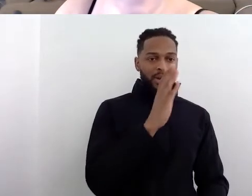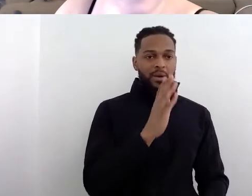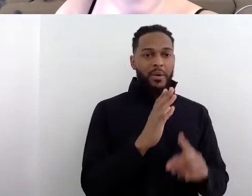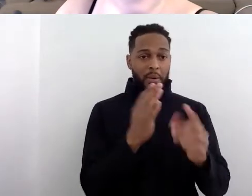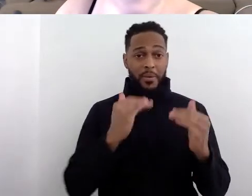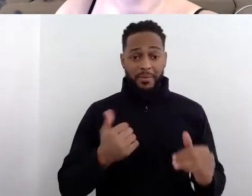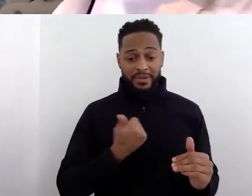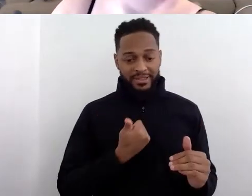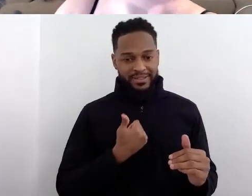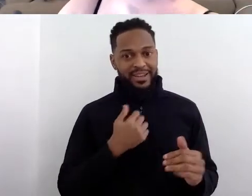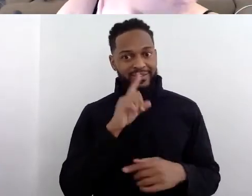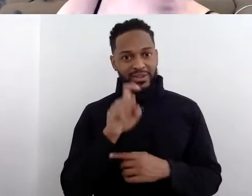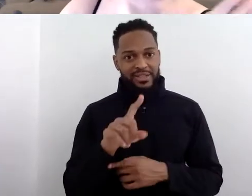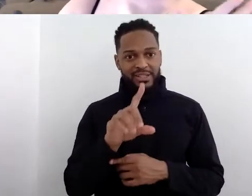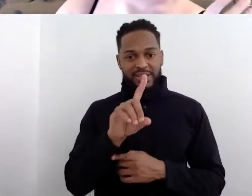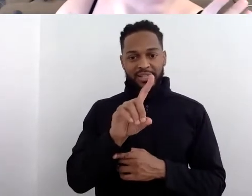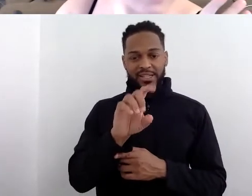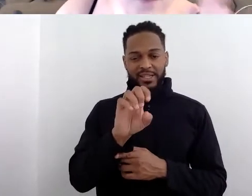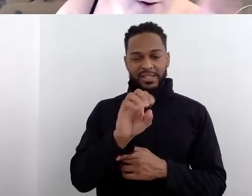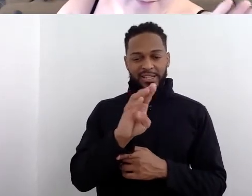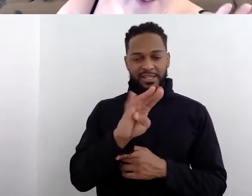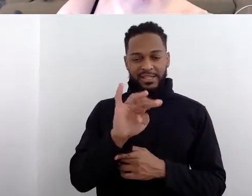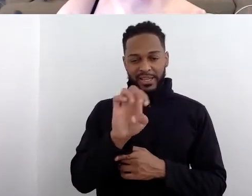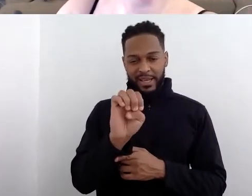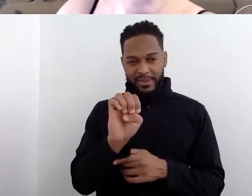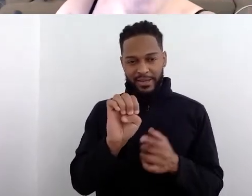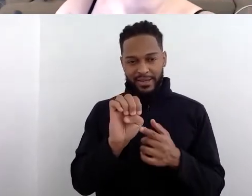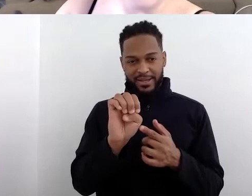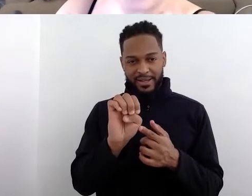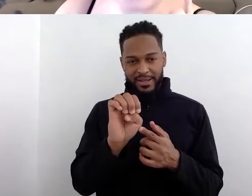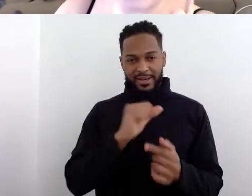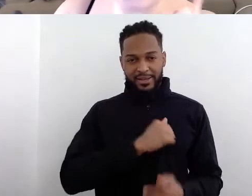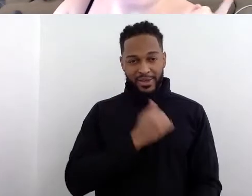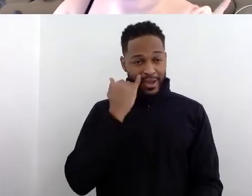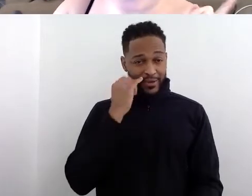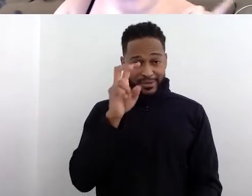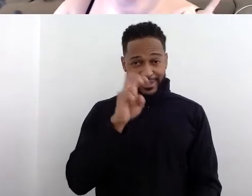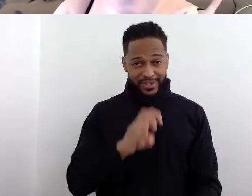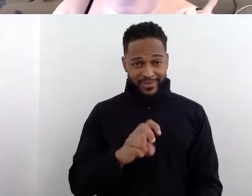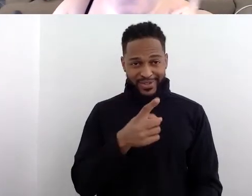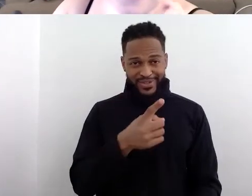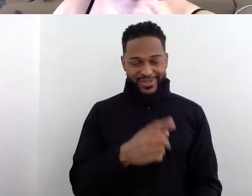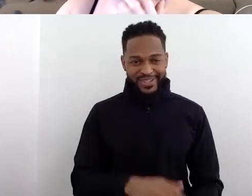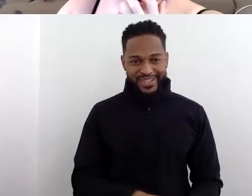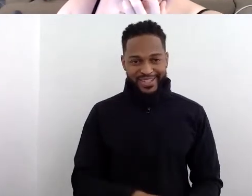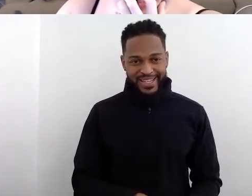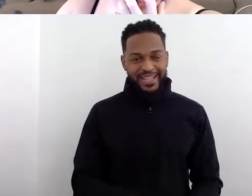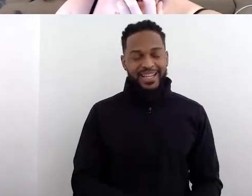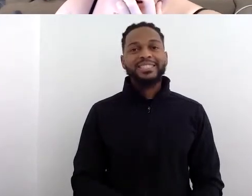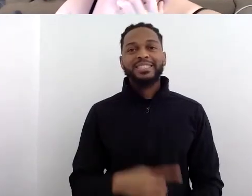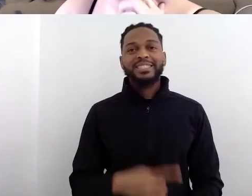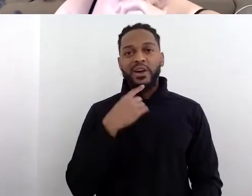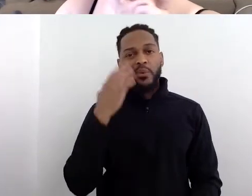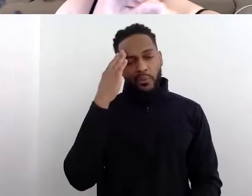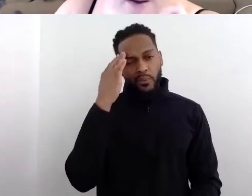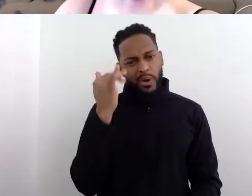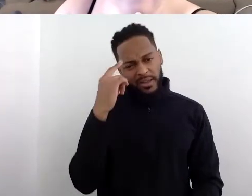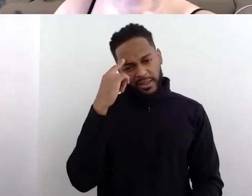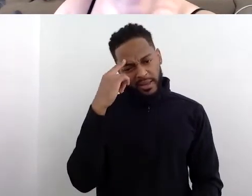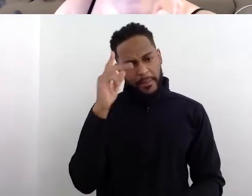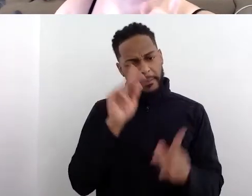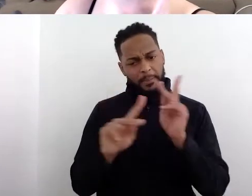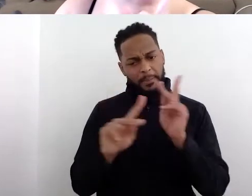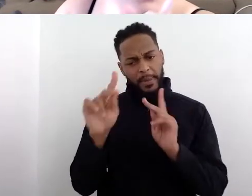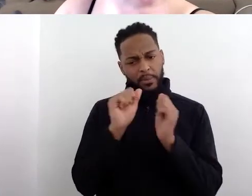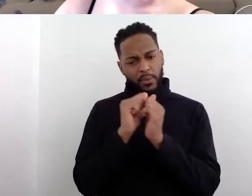I'm sorry, I'm skipping you, whatever. But Why do you think people with spinal cord injuries were excluded from the